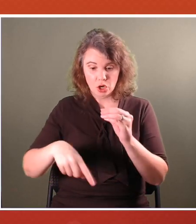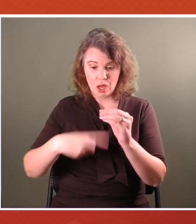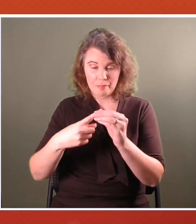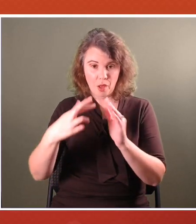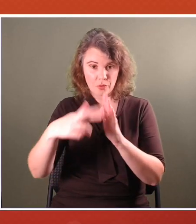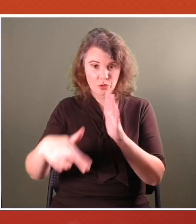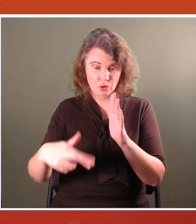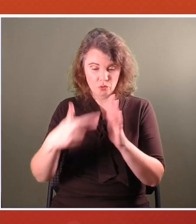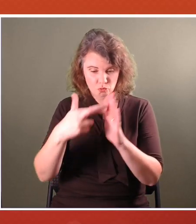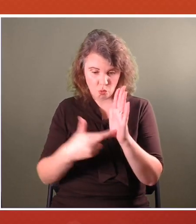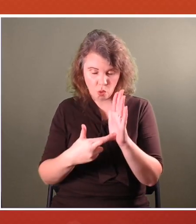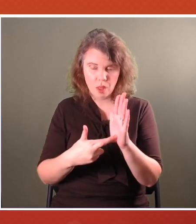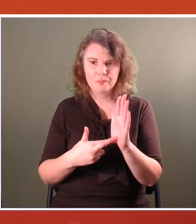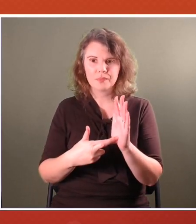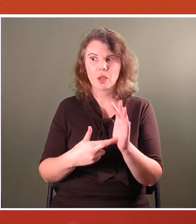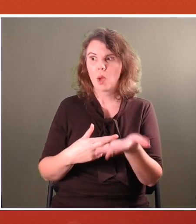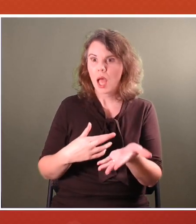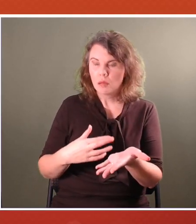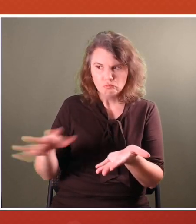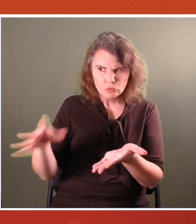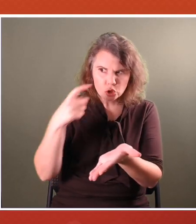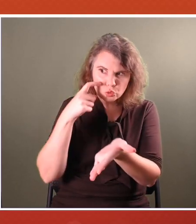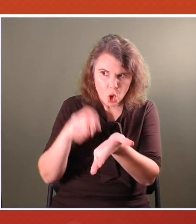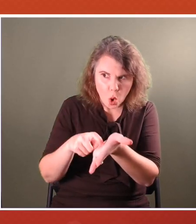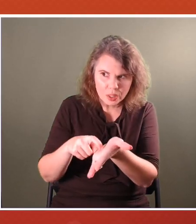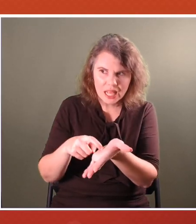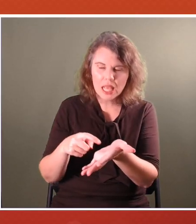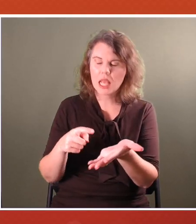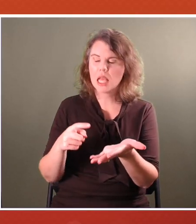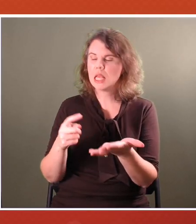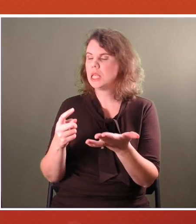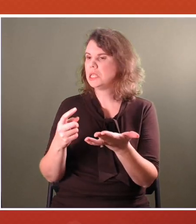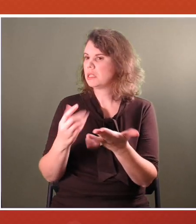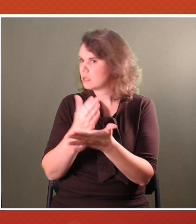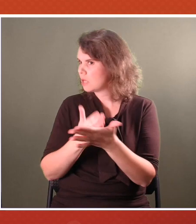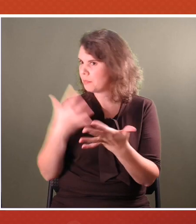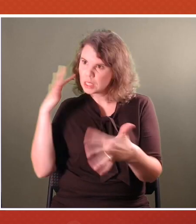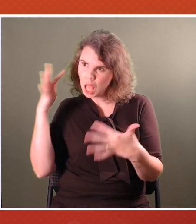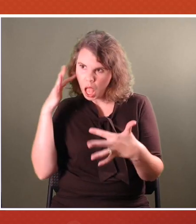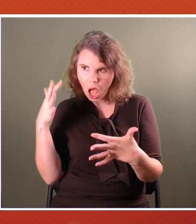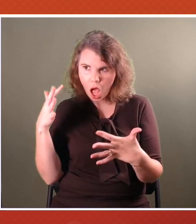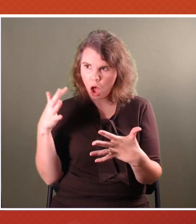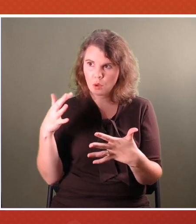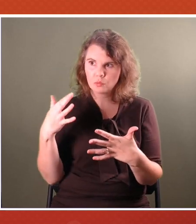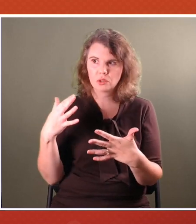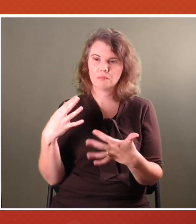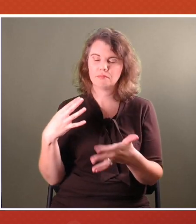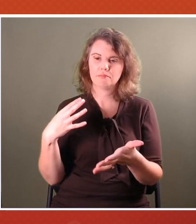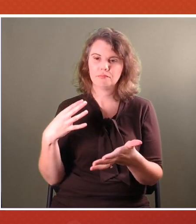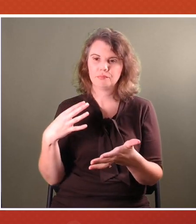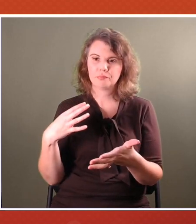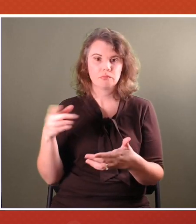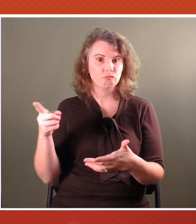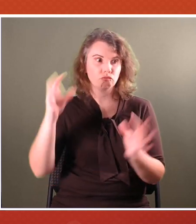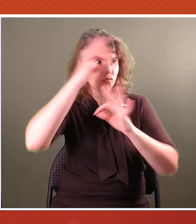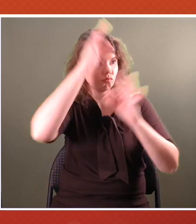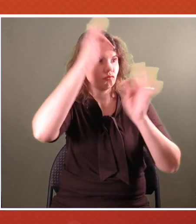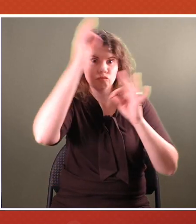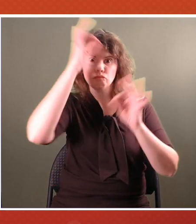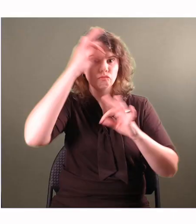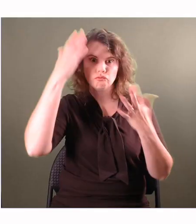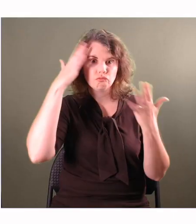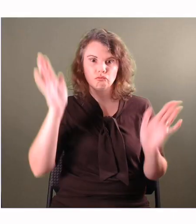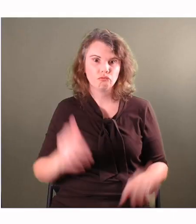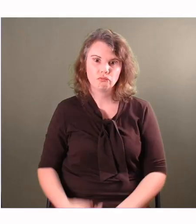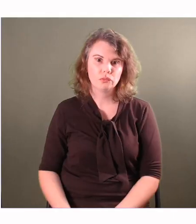you can ask them, well, did you notice anything about some of the sounds? They're completely